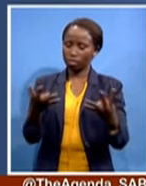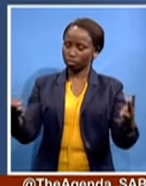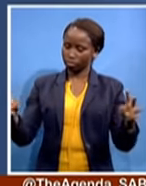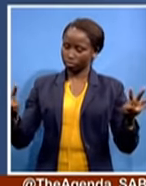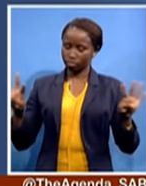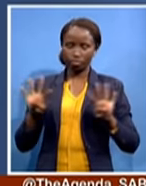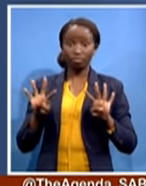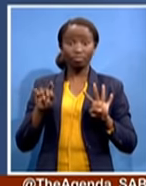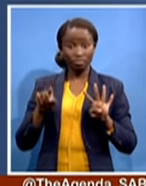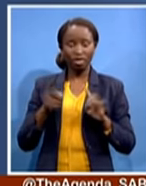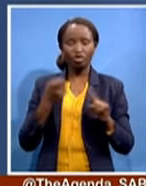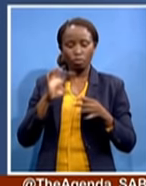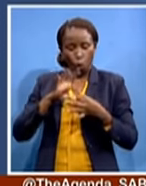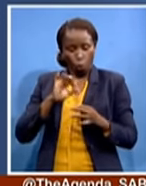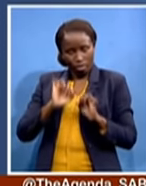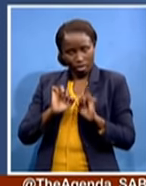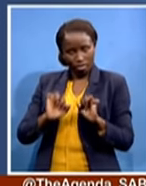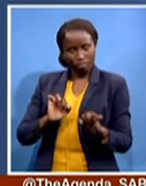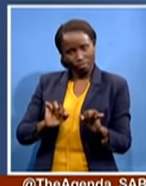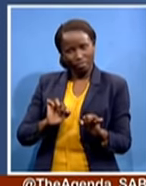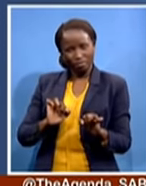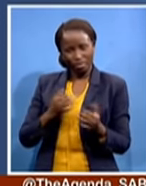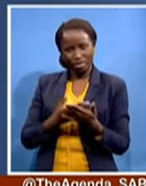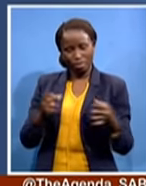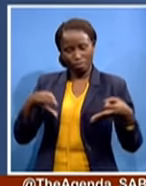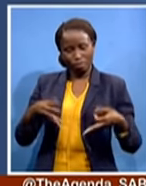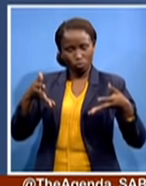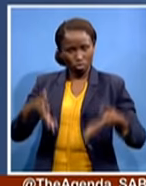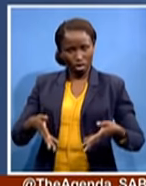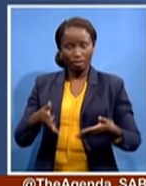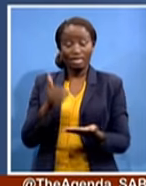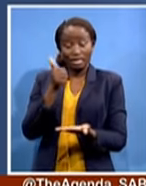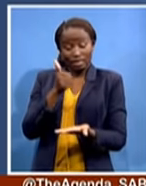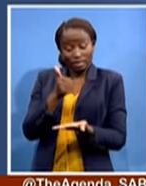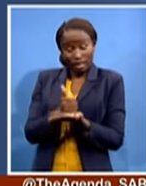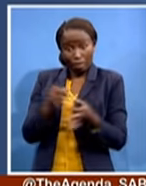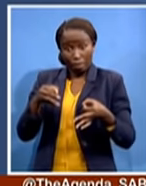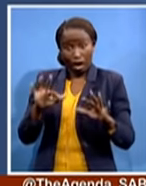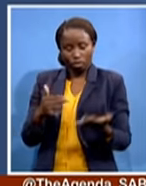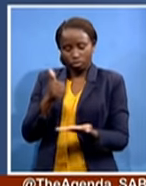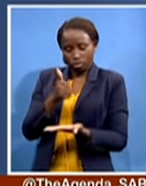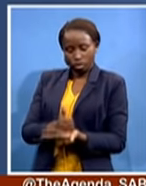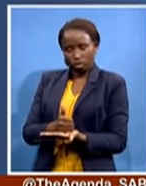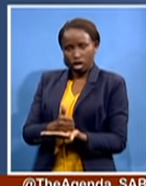will be buried seated, not using this new trend, bling of